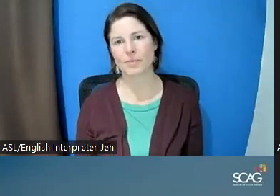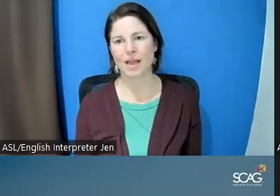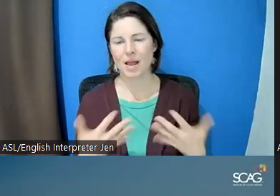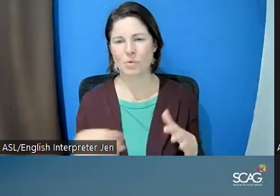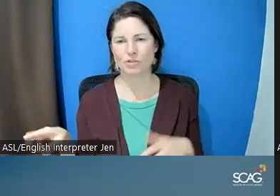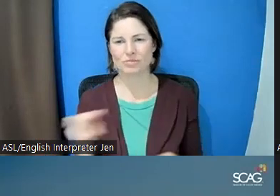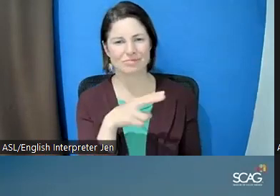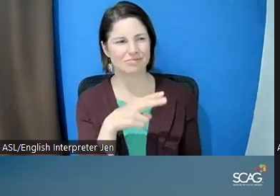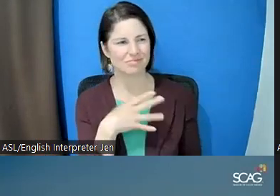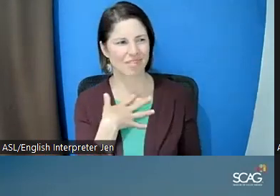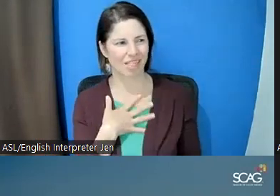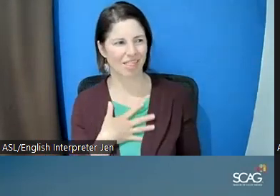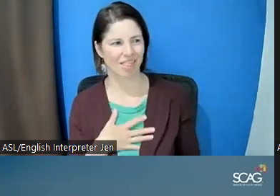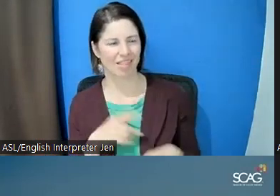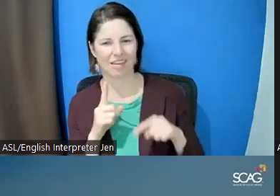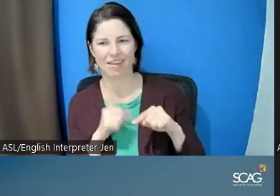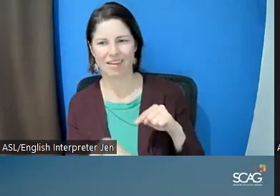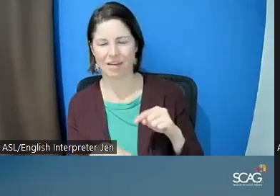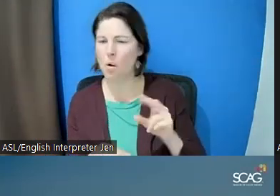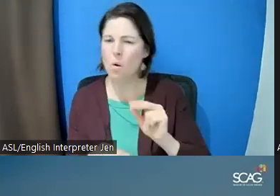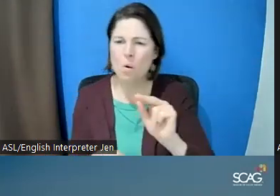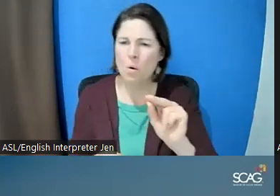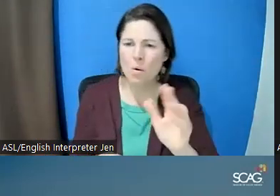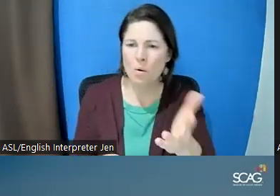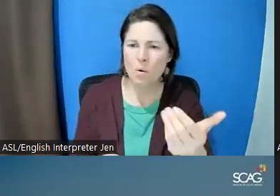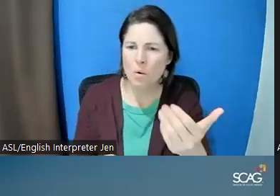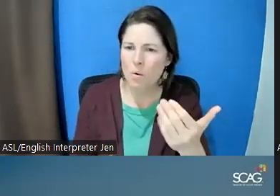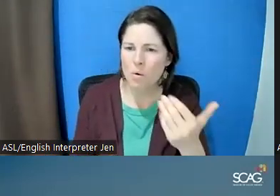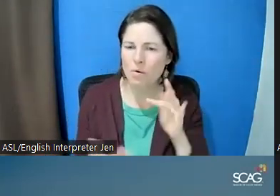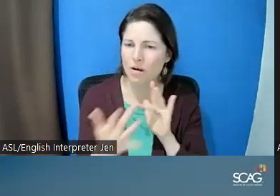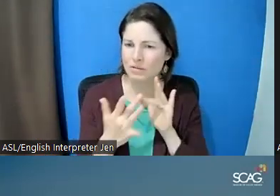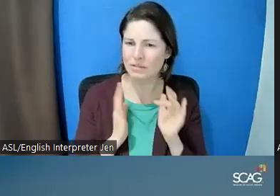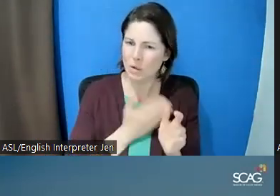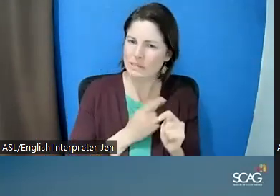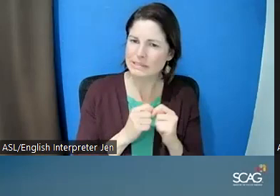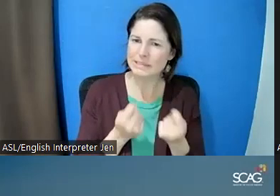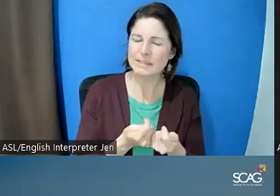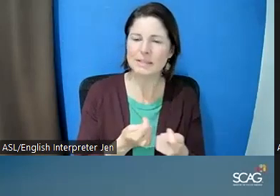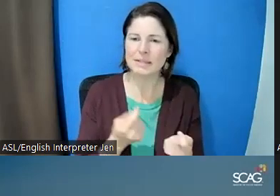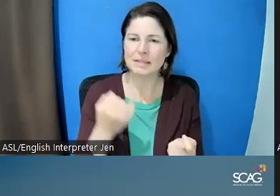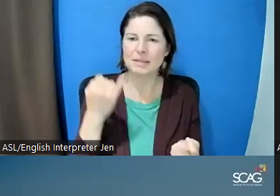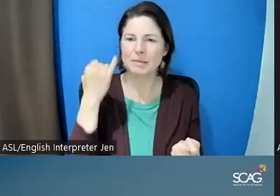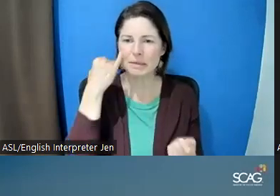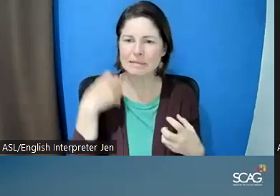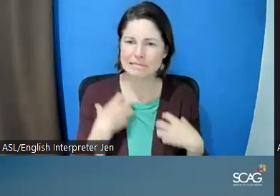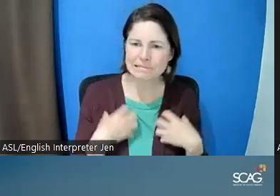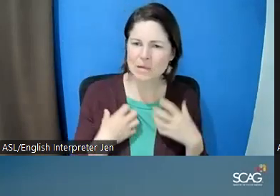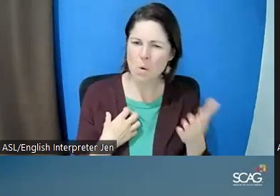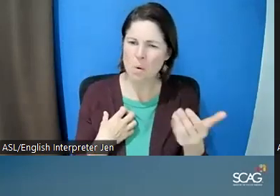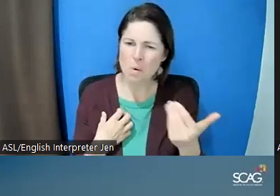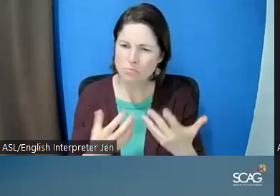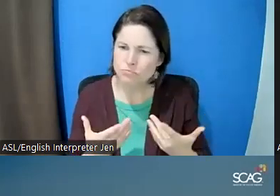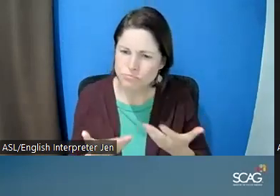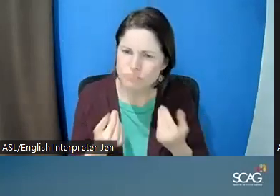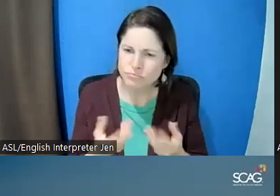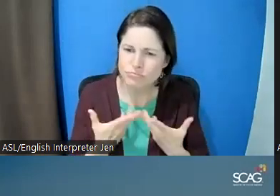discouragement. Talk up to our team about what you're feeling and what those needs are, and